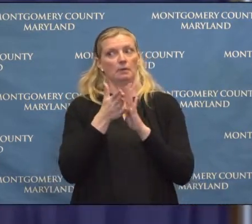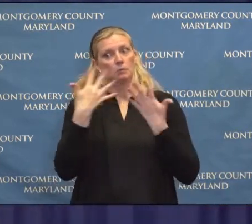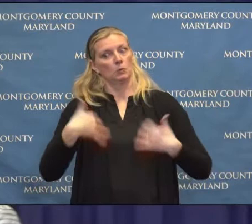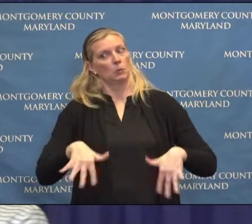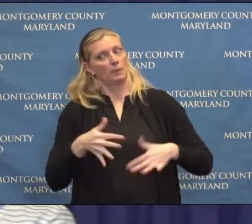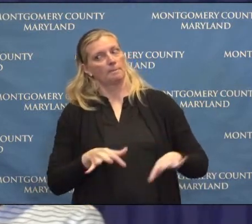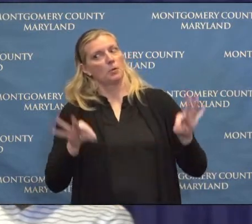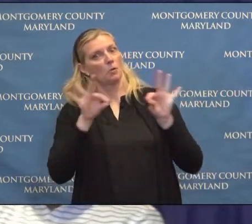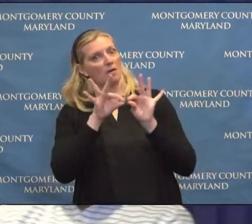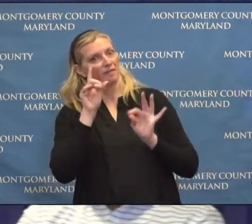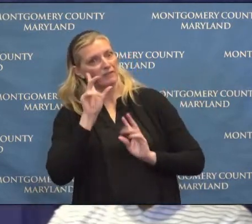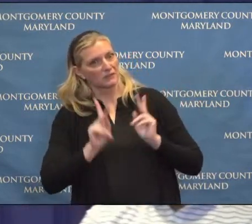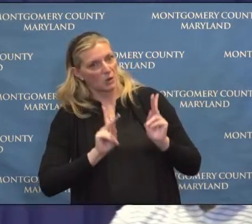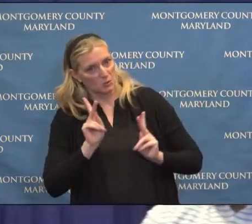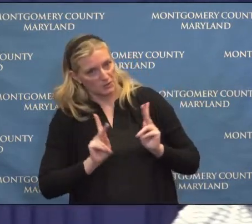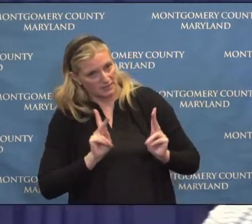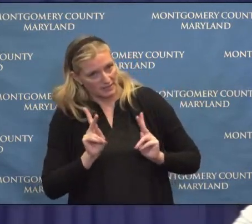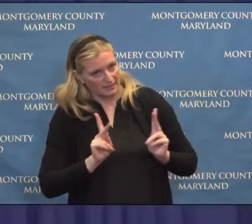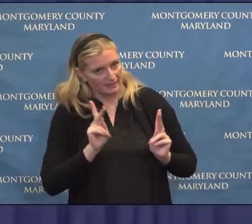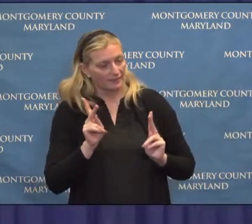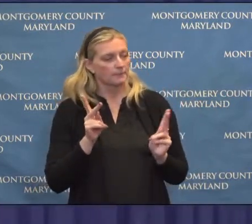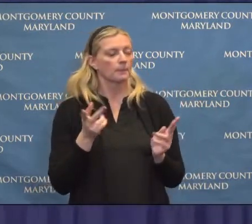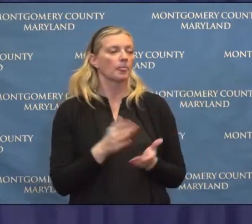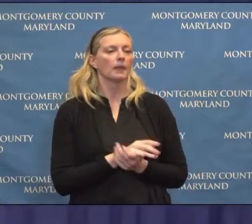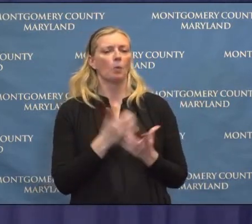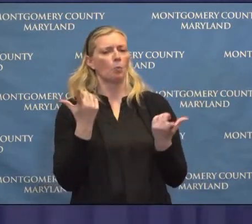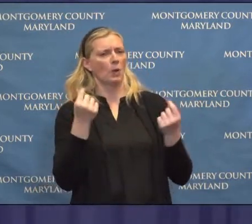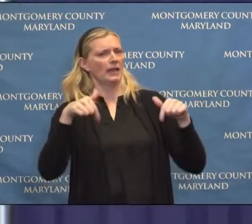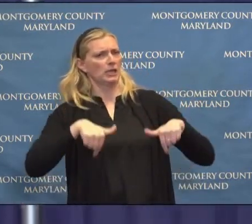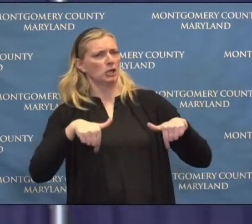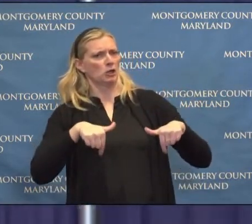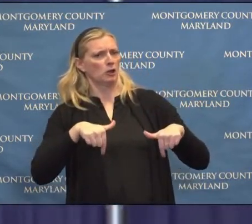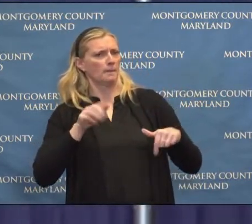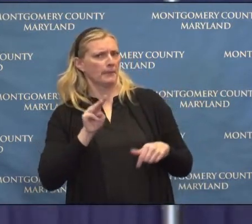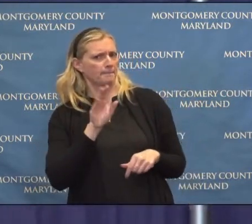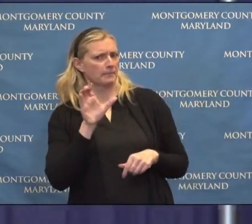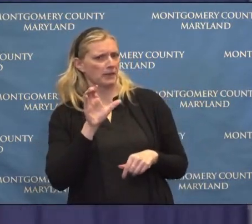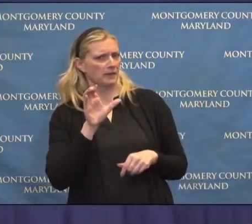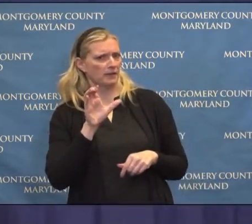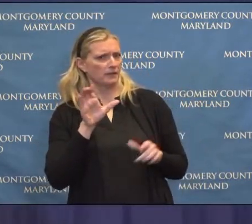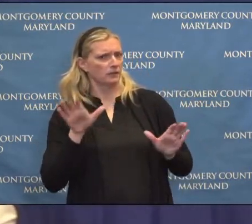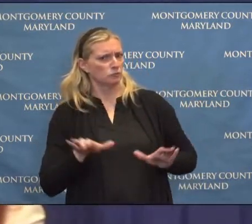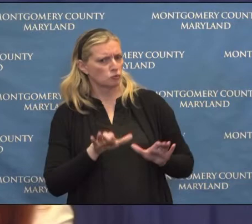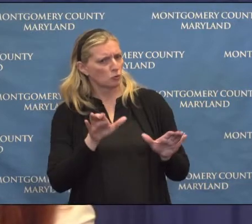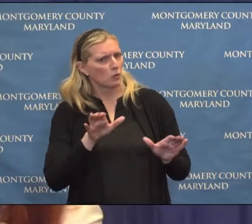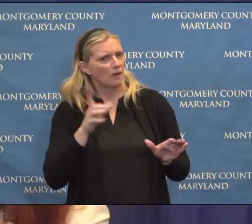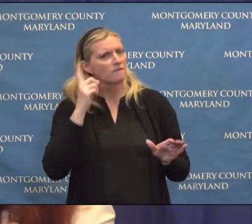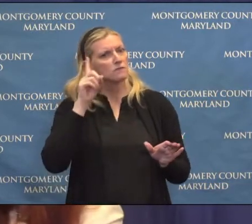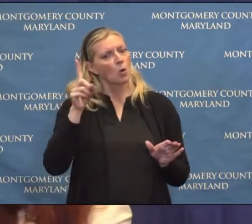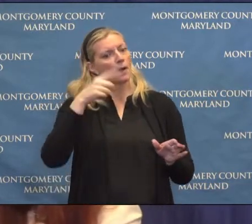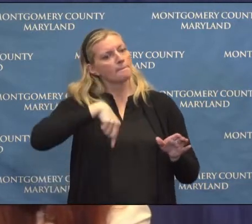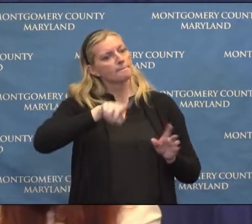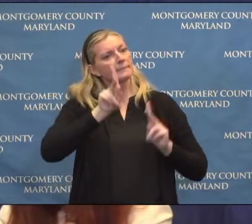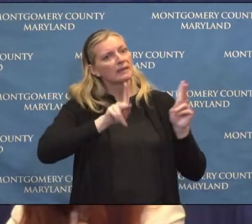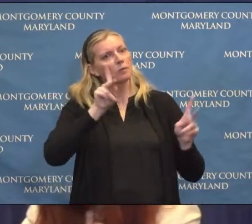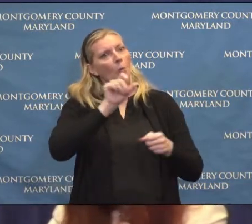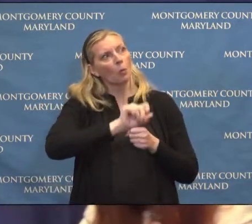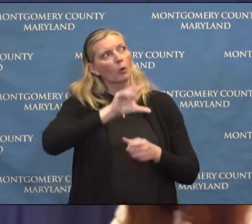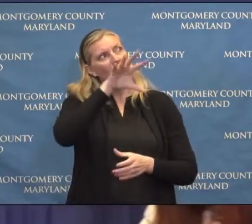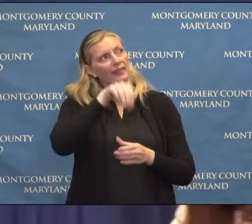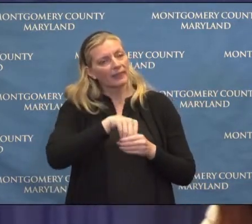and workers to have in public, what has the county been doing to procure PPEs for county workers and